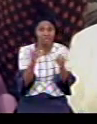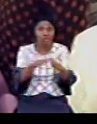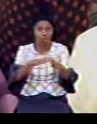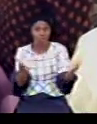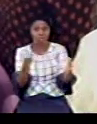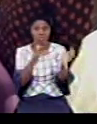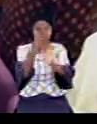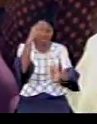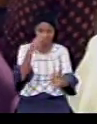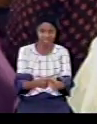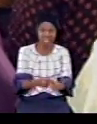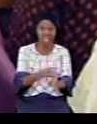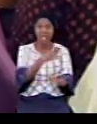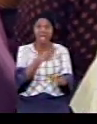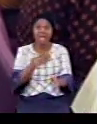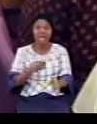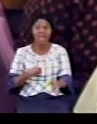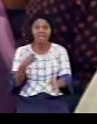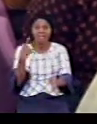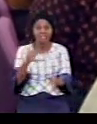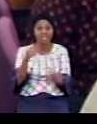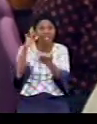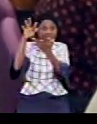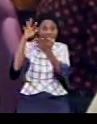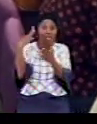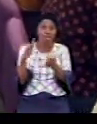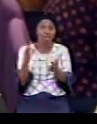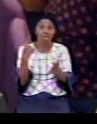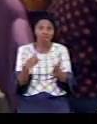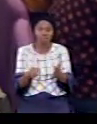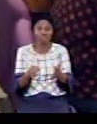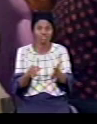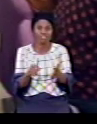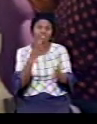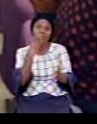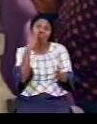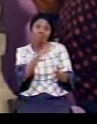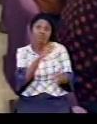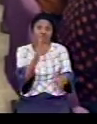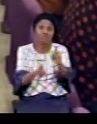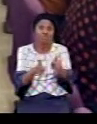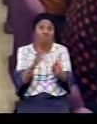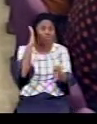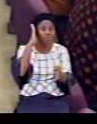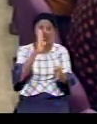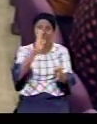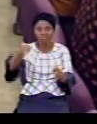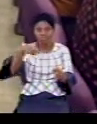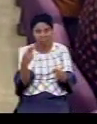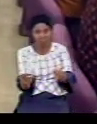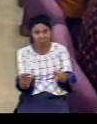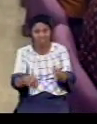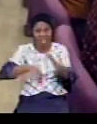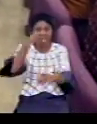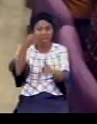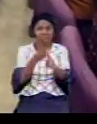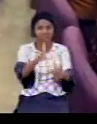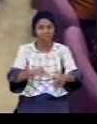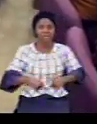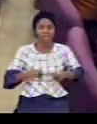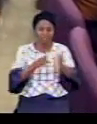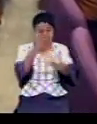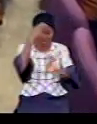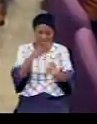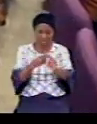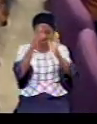open, and the expectation of the evil one will be nullified from your life in